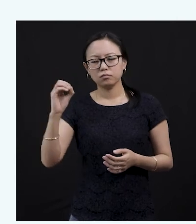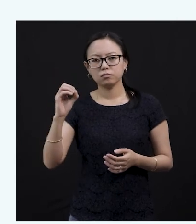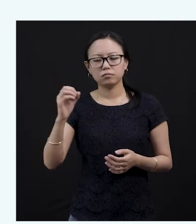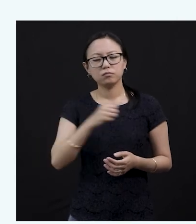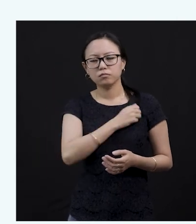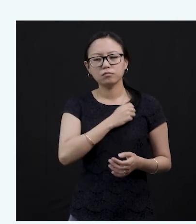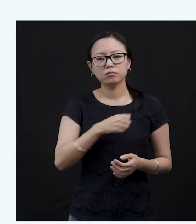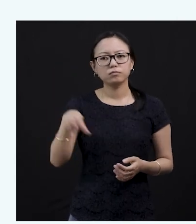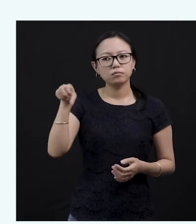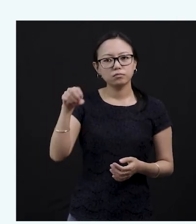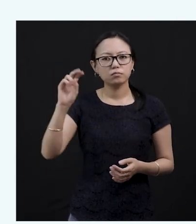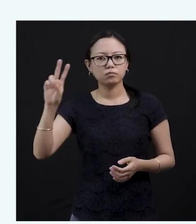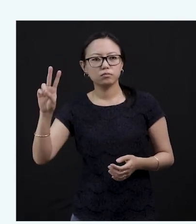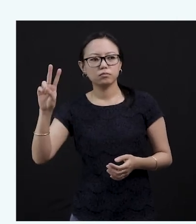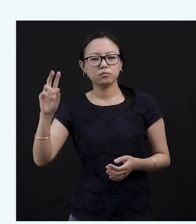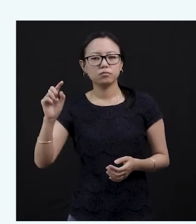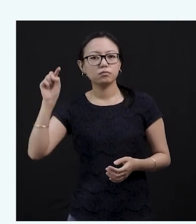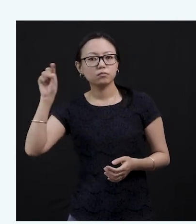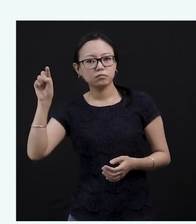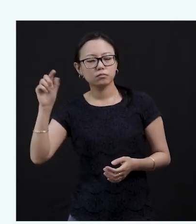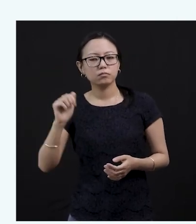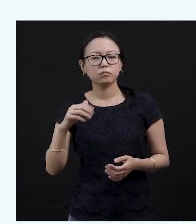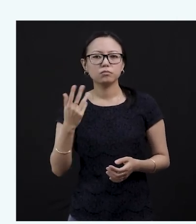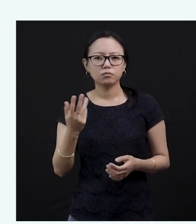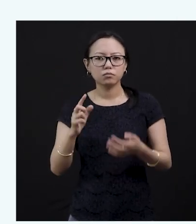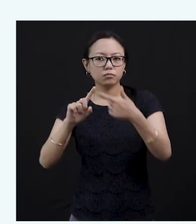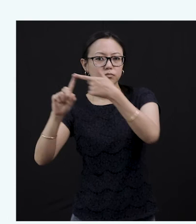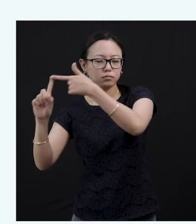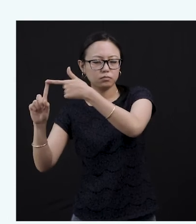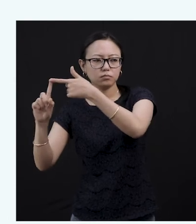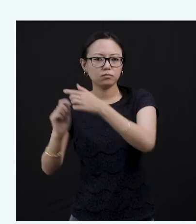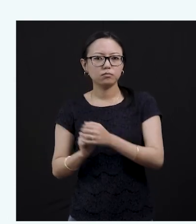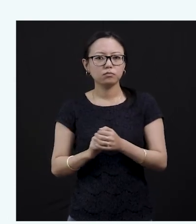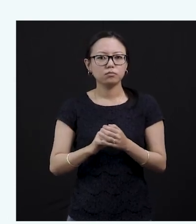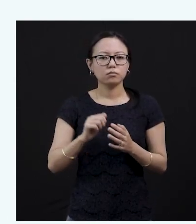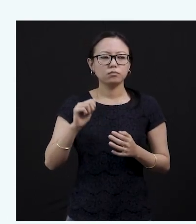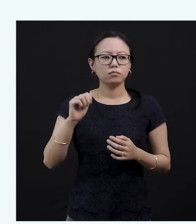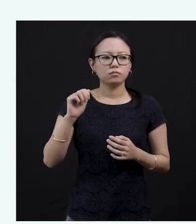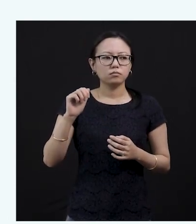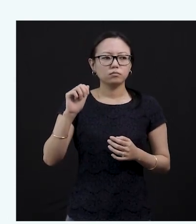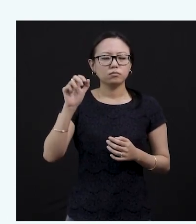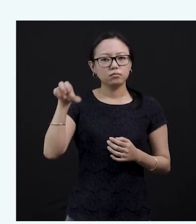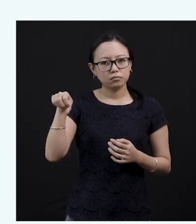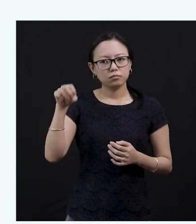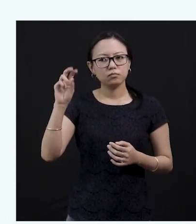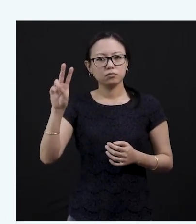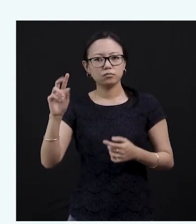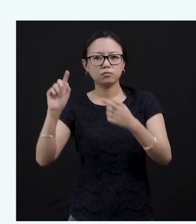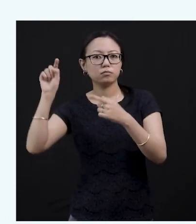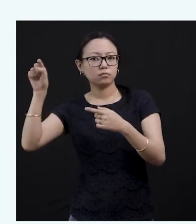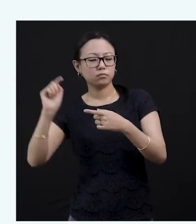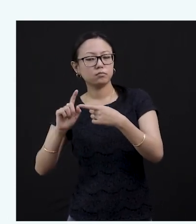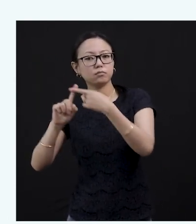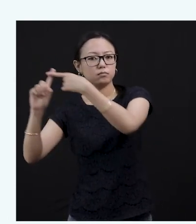92 degree east to 96 degree east. So that is the exact location of Nagaland, okay?